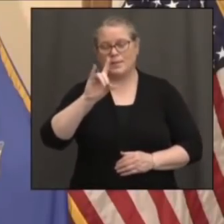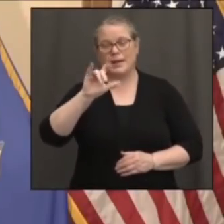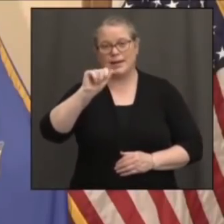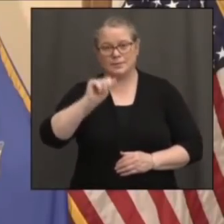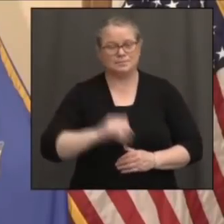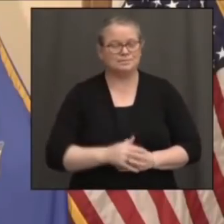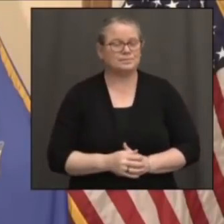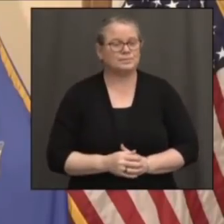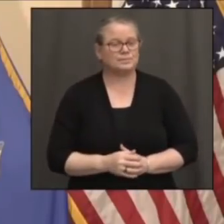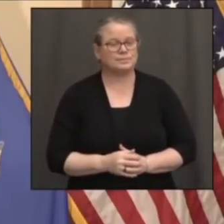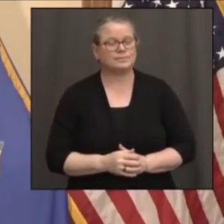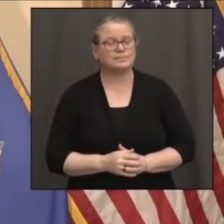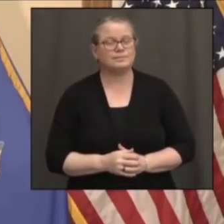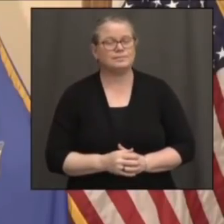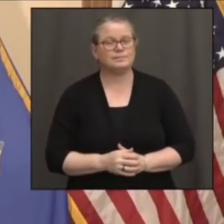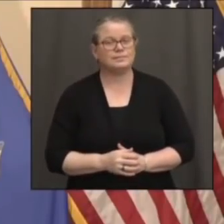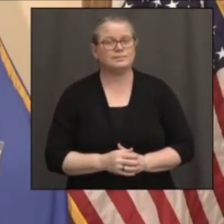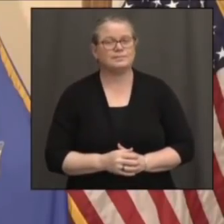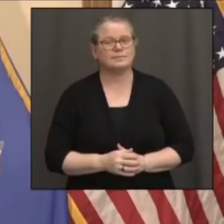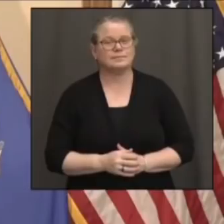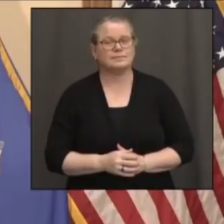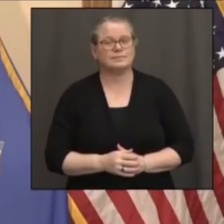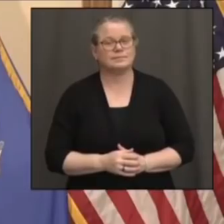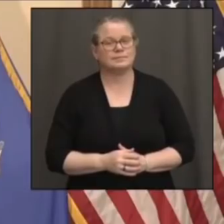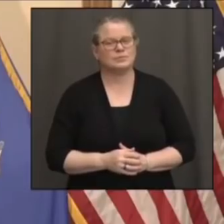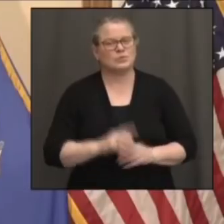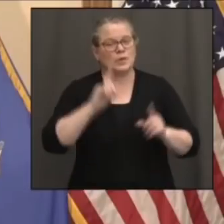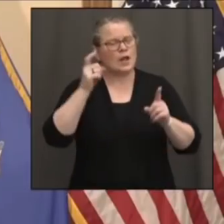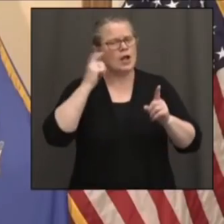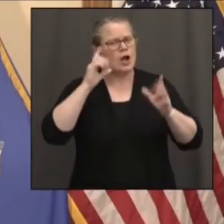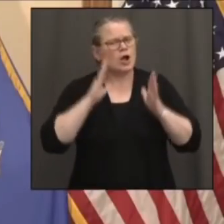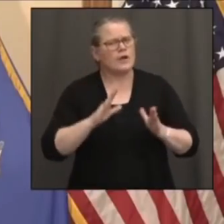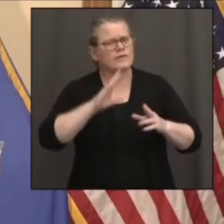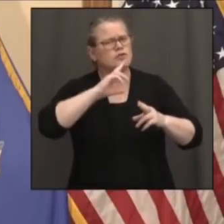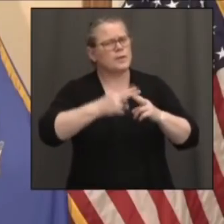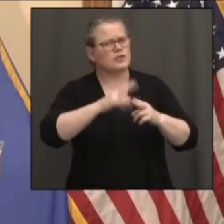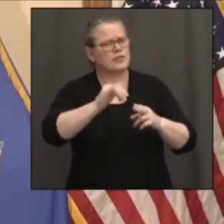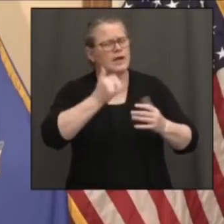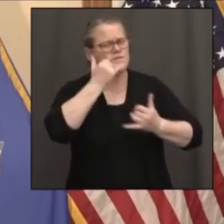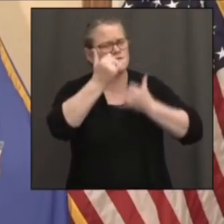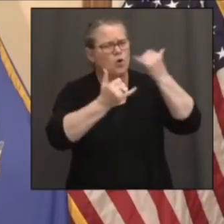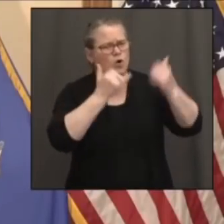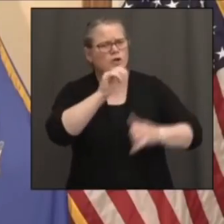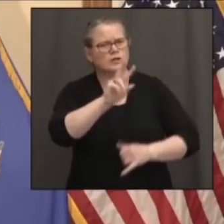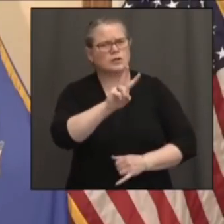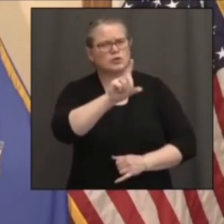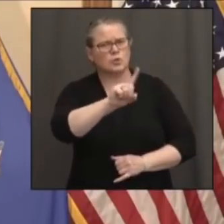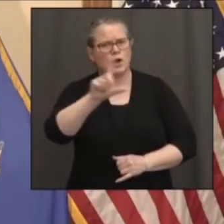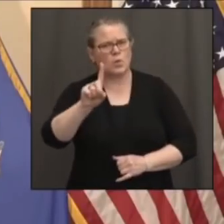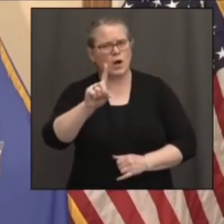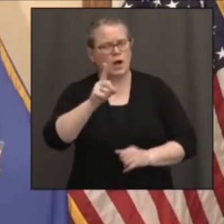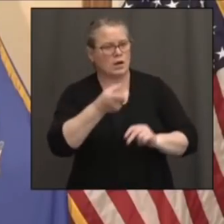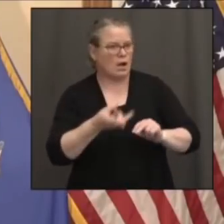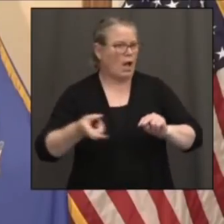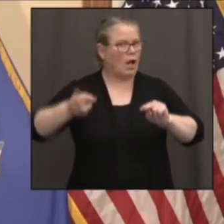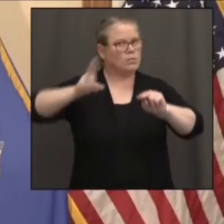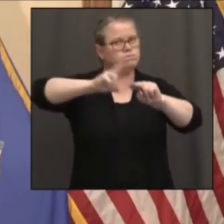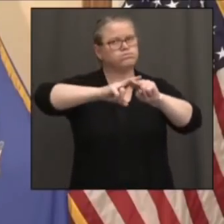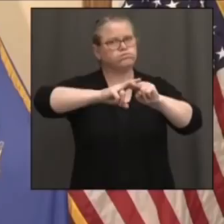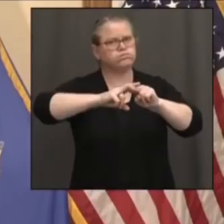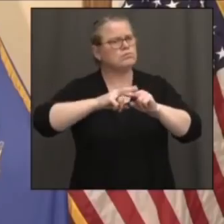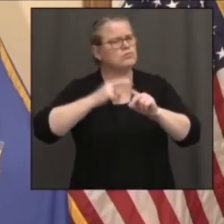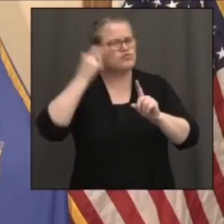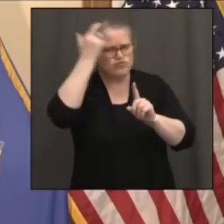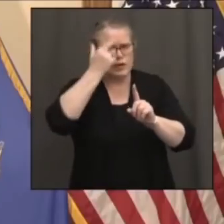Governor, you mentioned earlier that calls to 211 have spiked. Do you have any context for sort of how big of a spike, and can